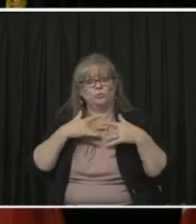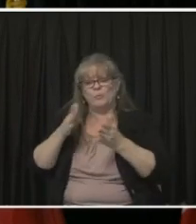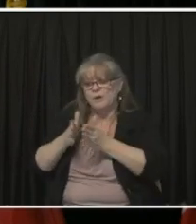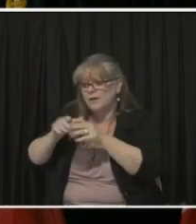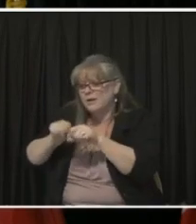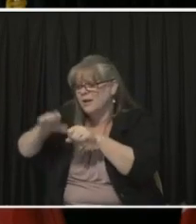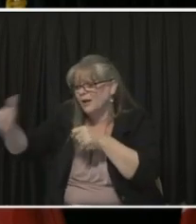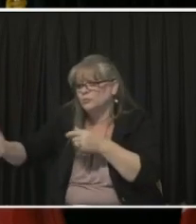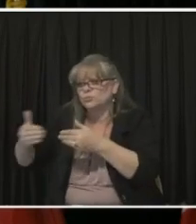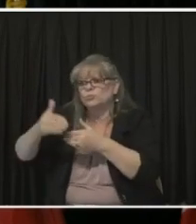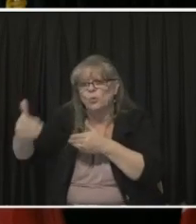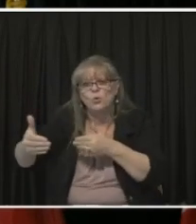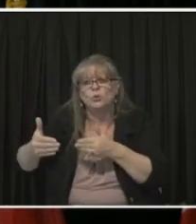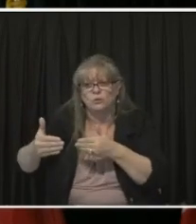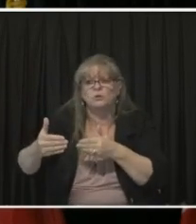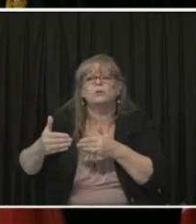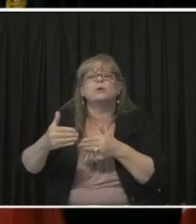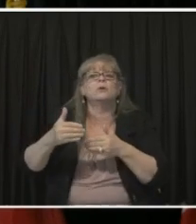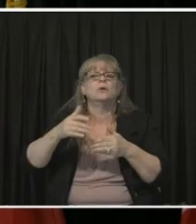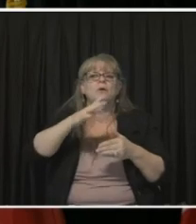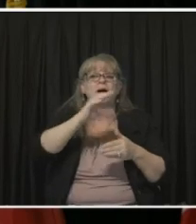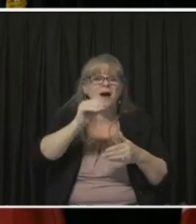at the JBS plant.